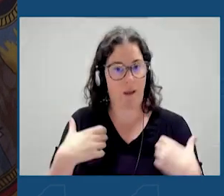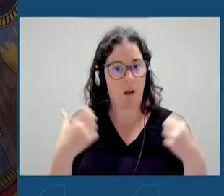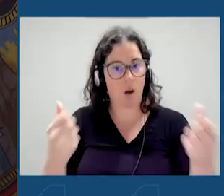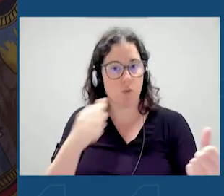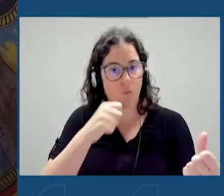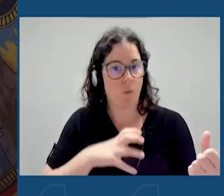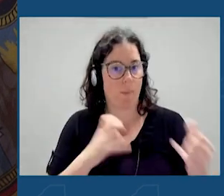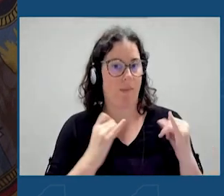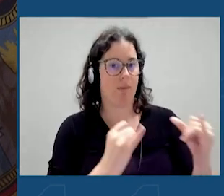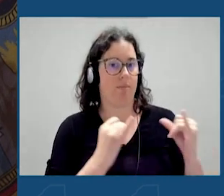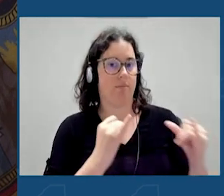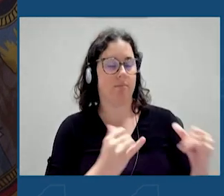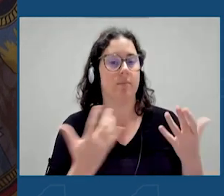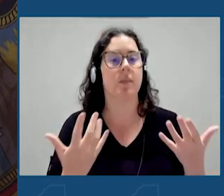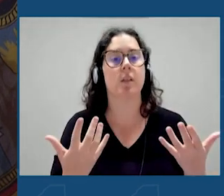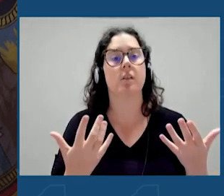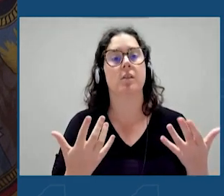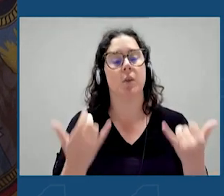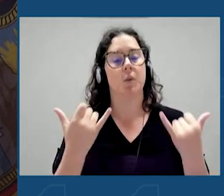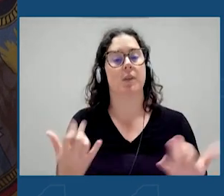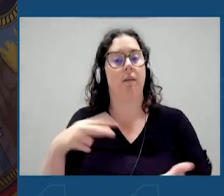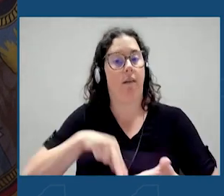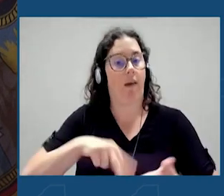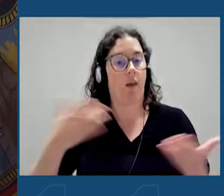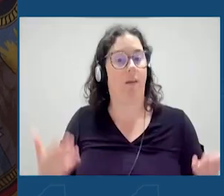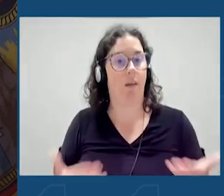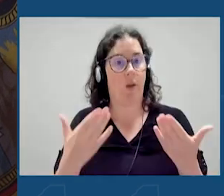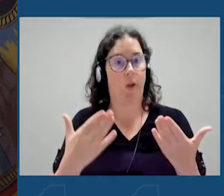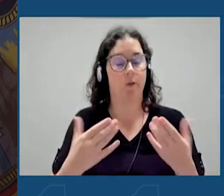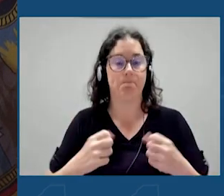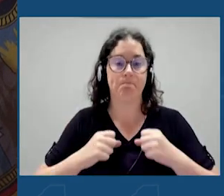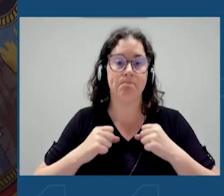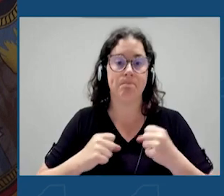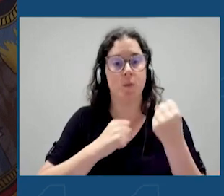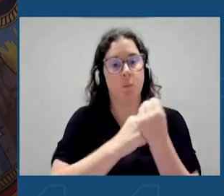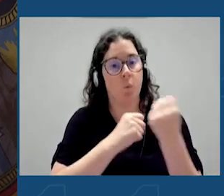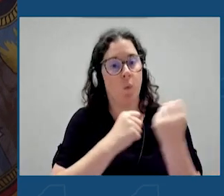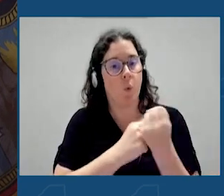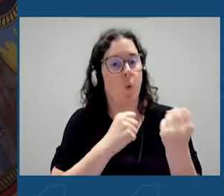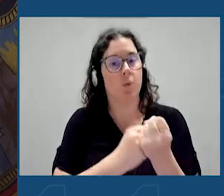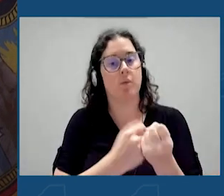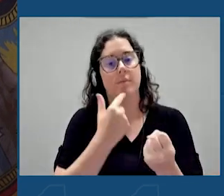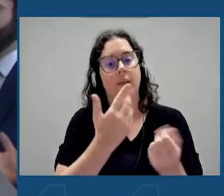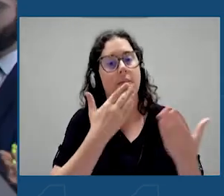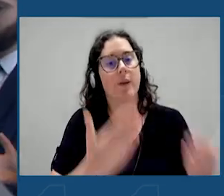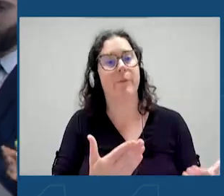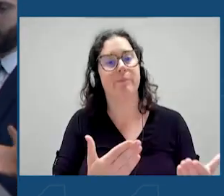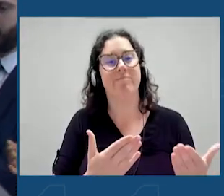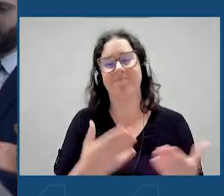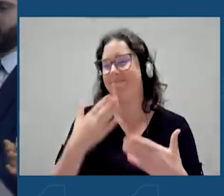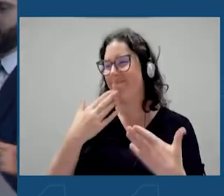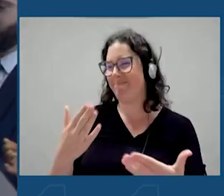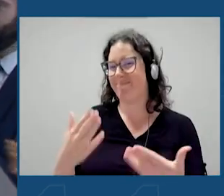you. So today we stand here, shoulder to shoulder with you, saying, thank you. Thank you.